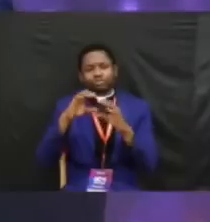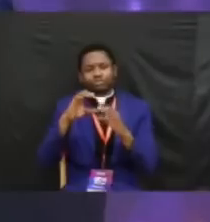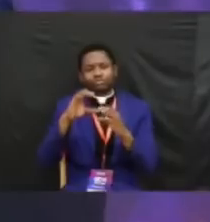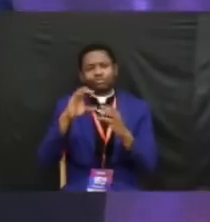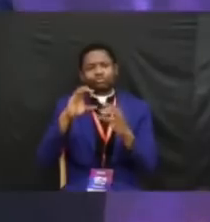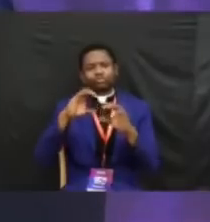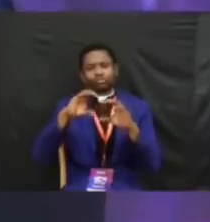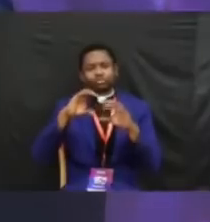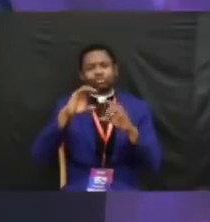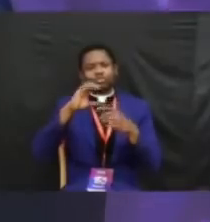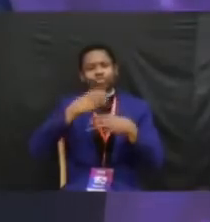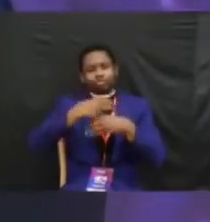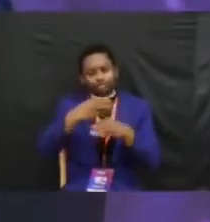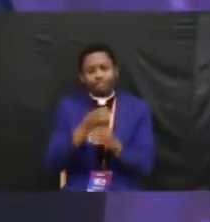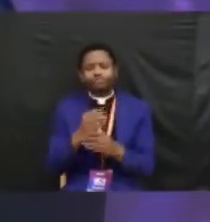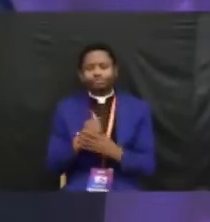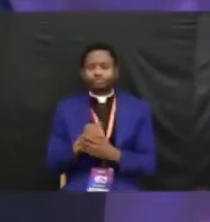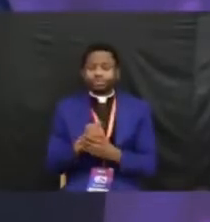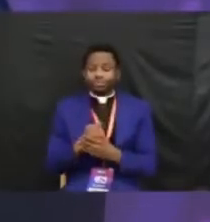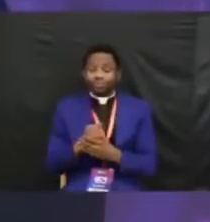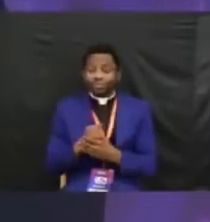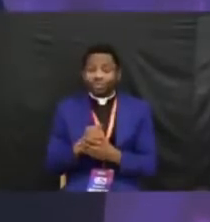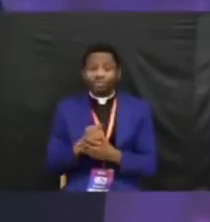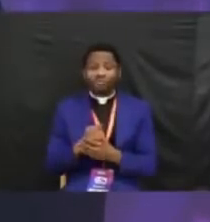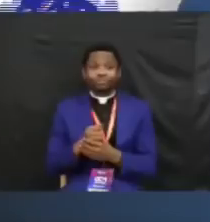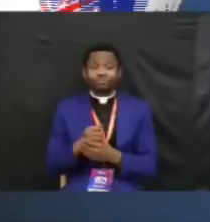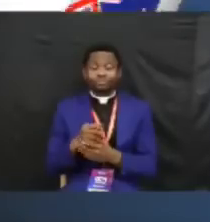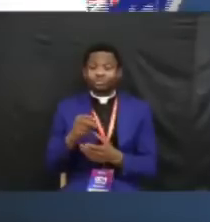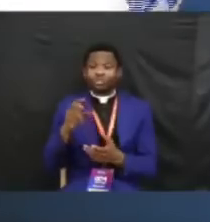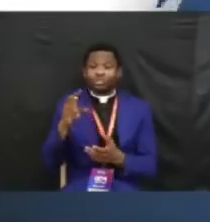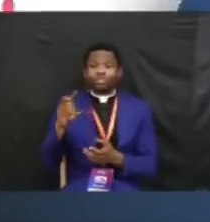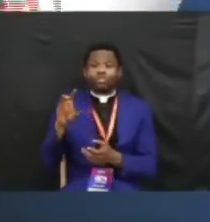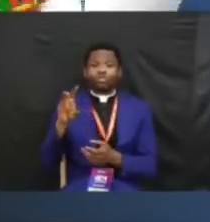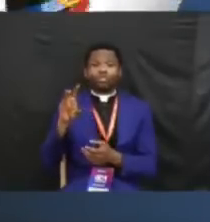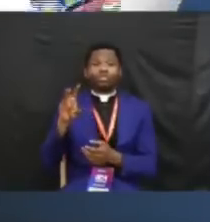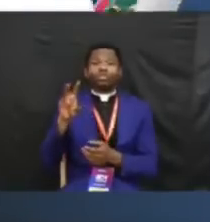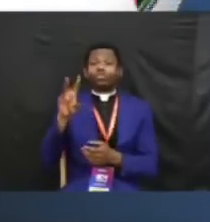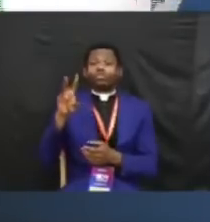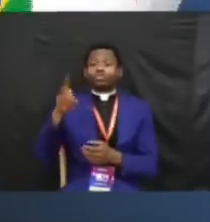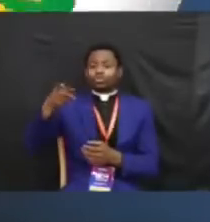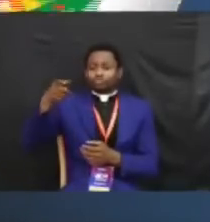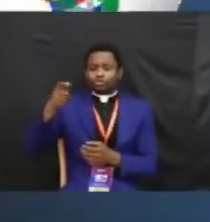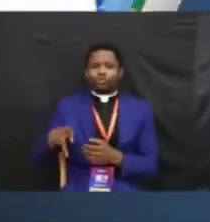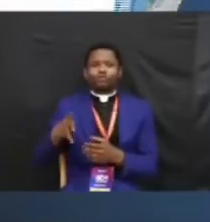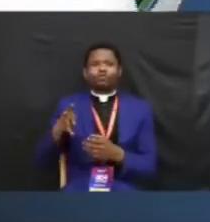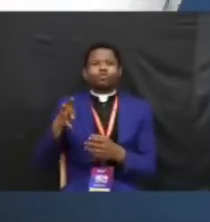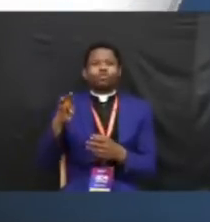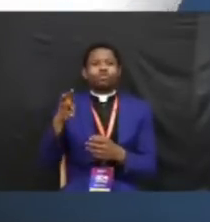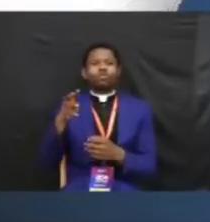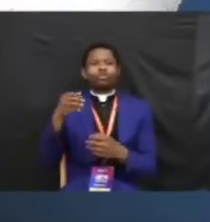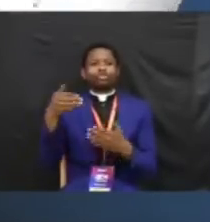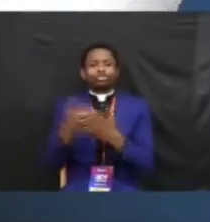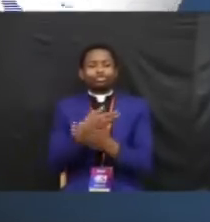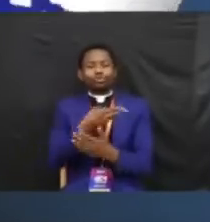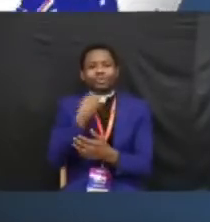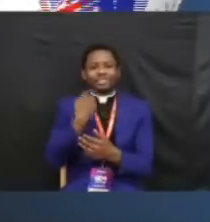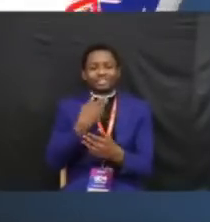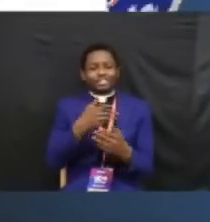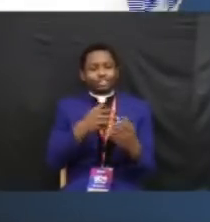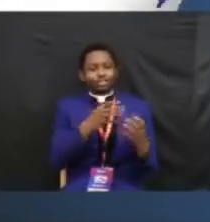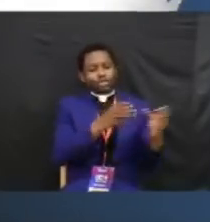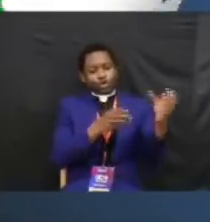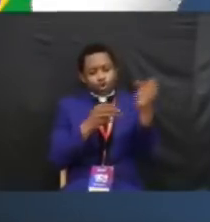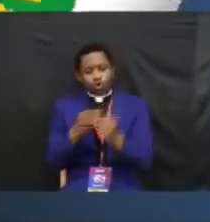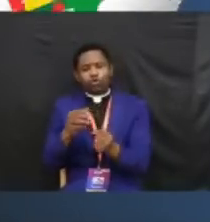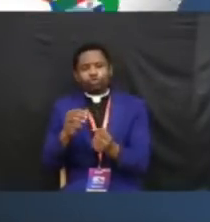ministers were called into missions during the reporting year. Eight missionaries were also recalled